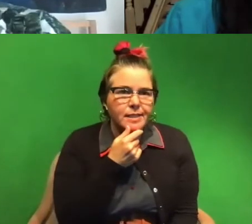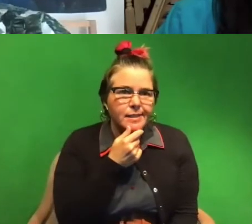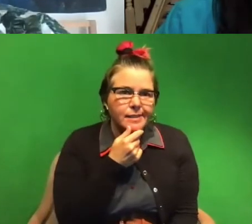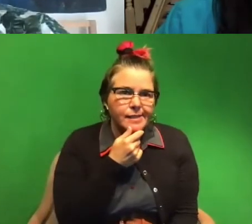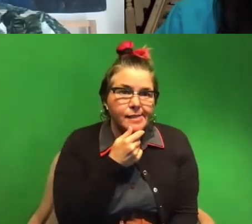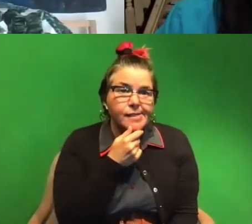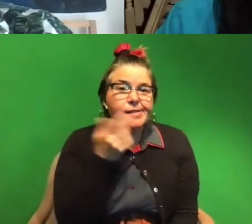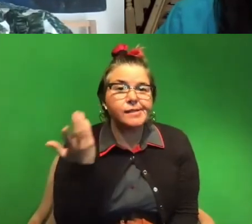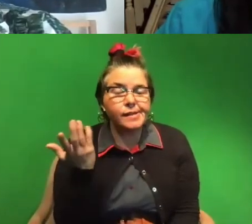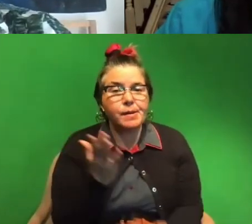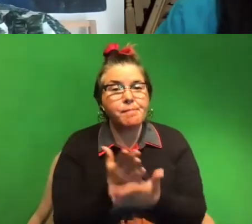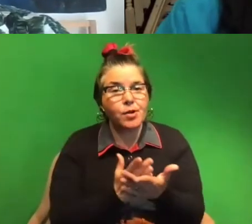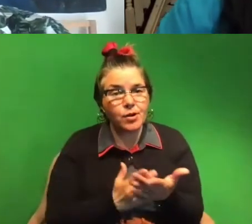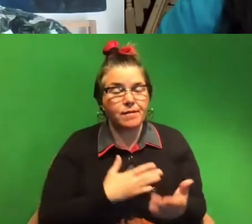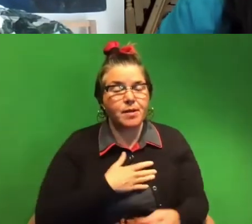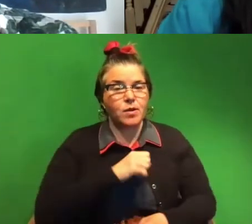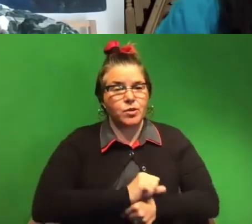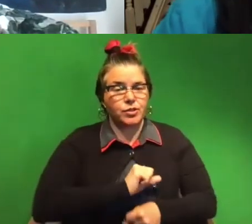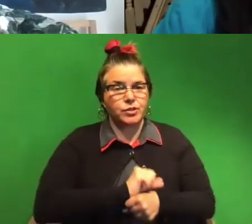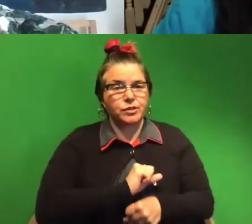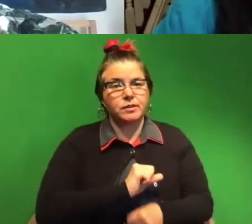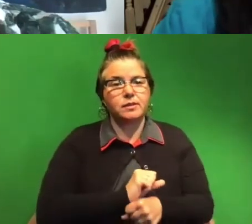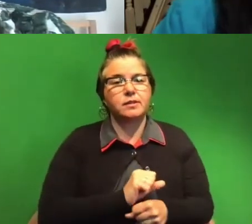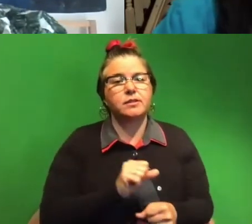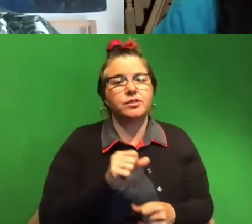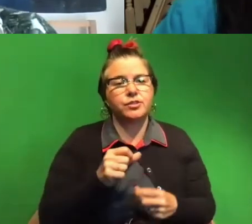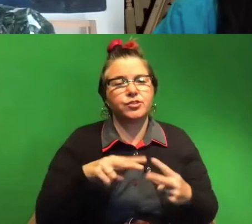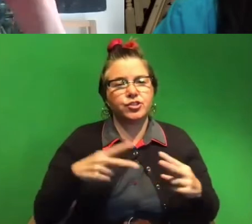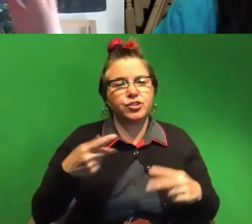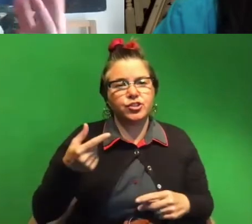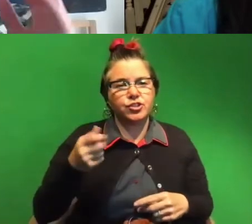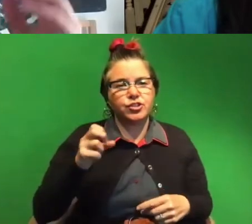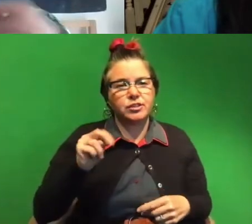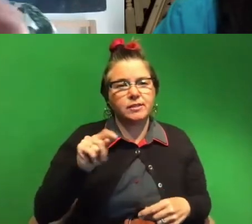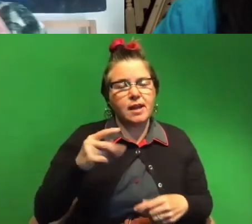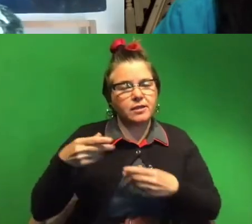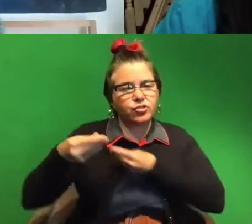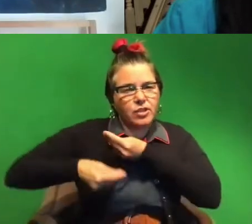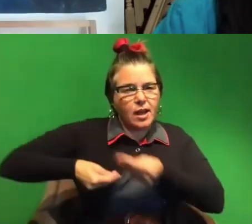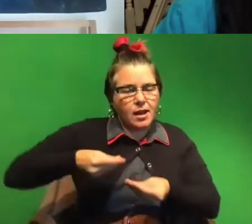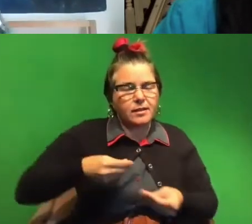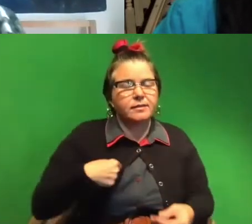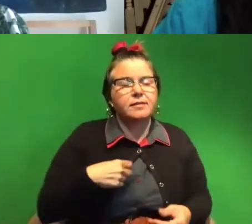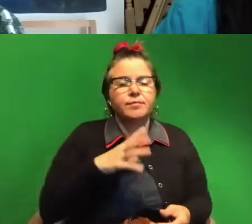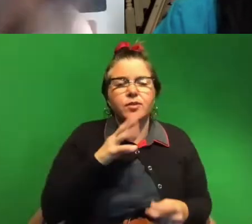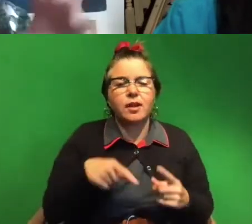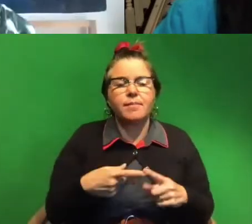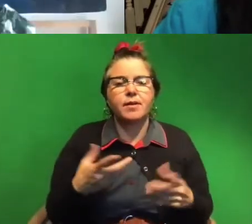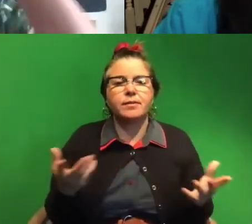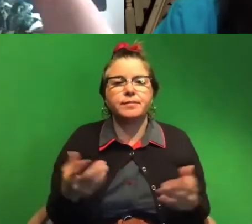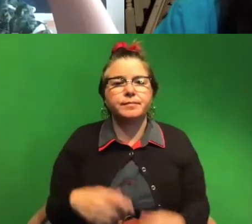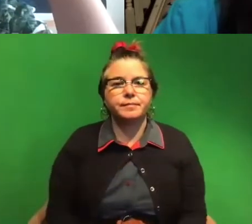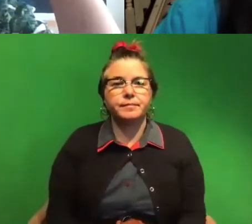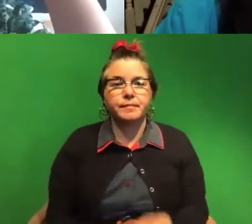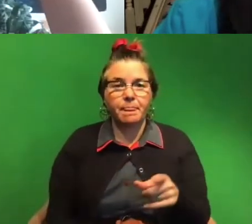So part of the work that I do is in genetics. And when we talk about genetics, I'm talking about taking